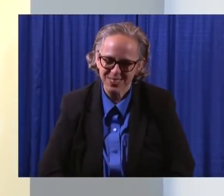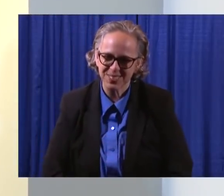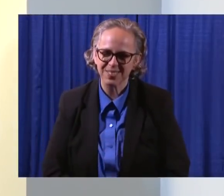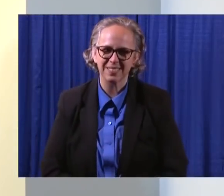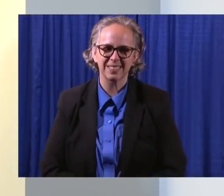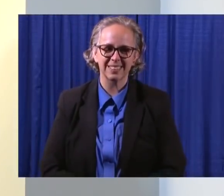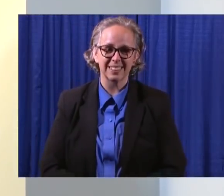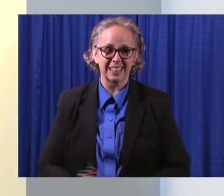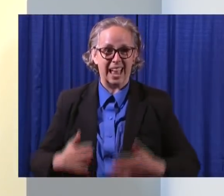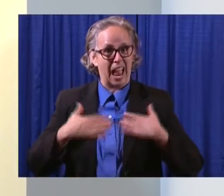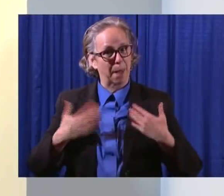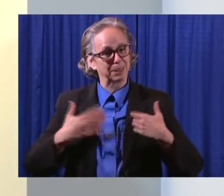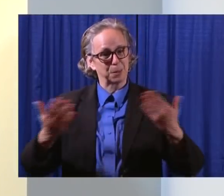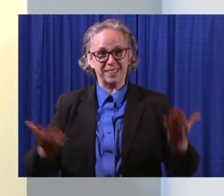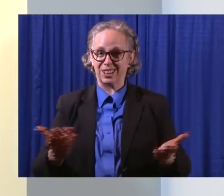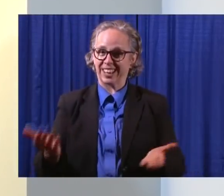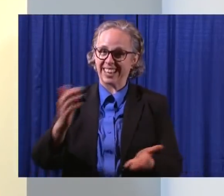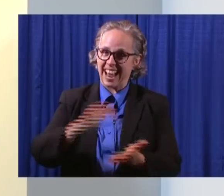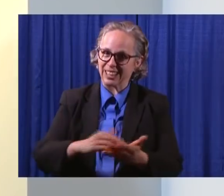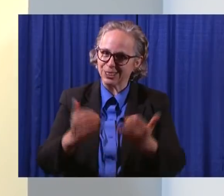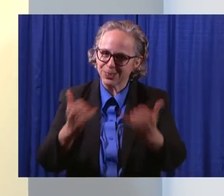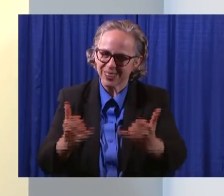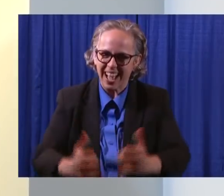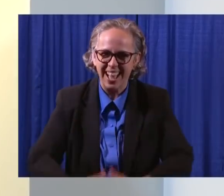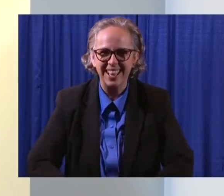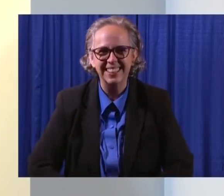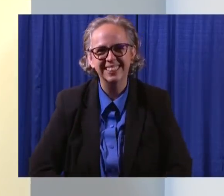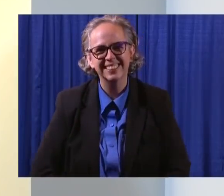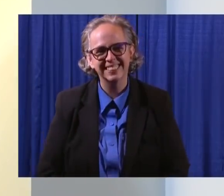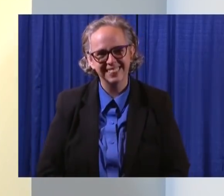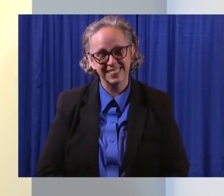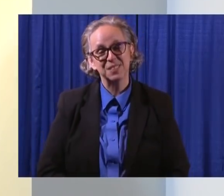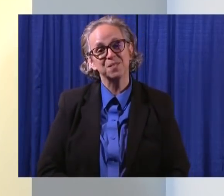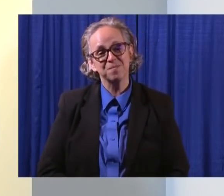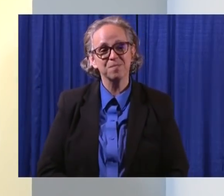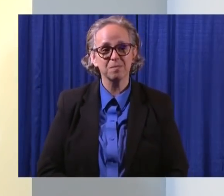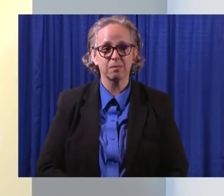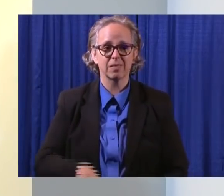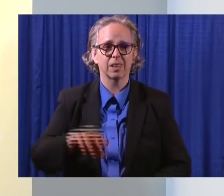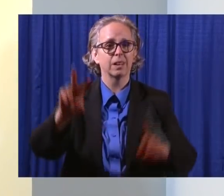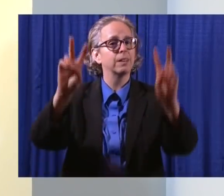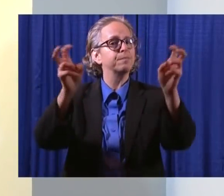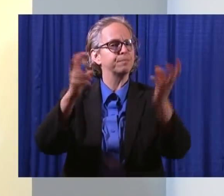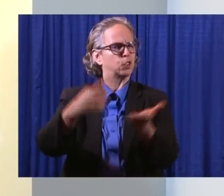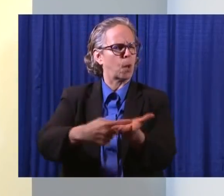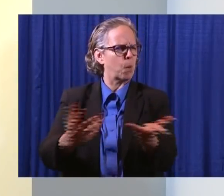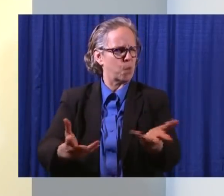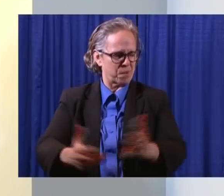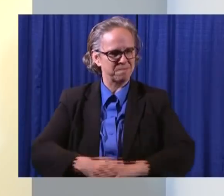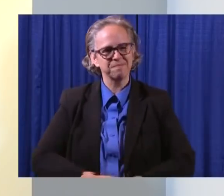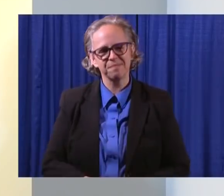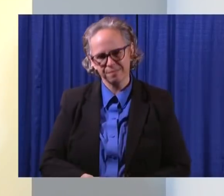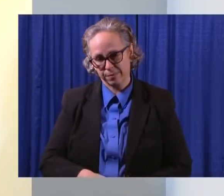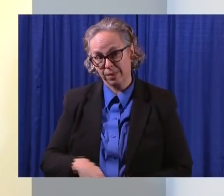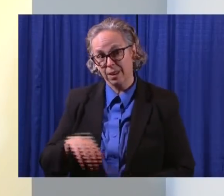today. The theme of my brief remarks are built around freedom and mutual